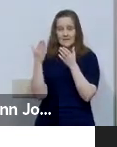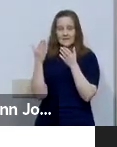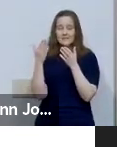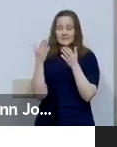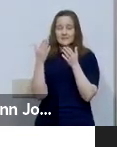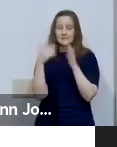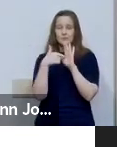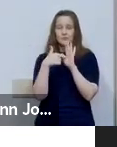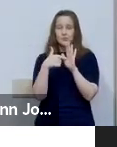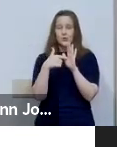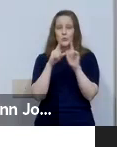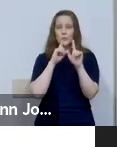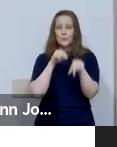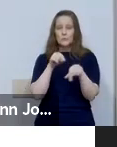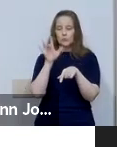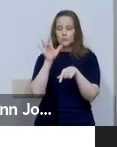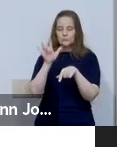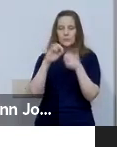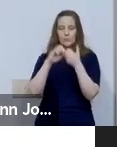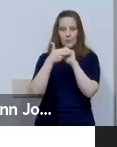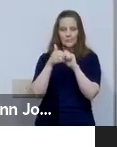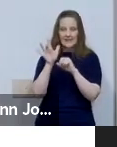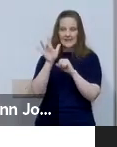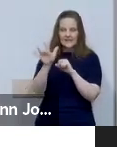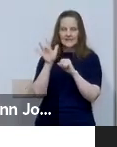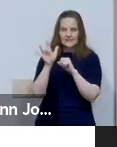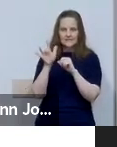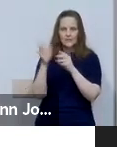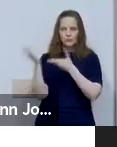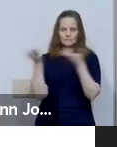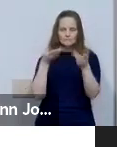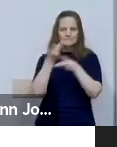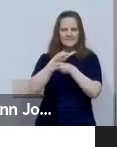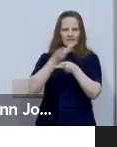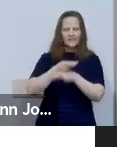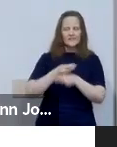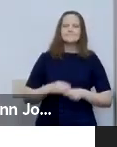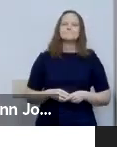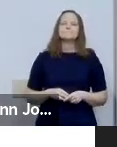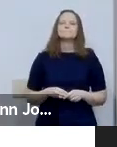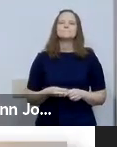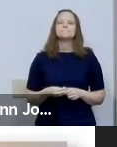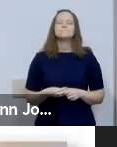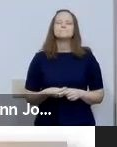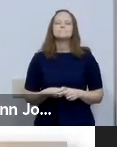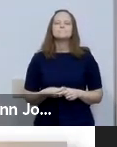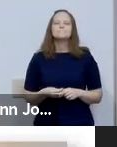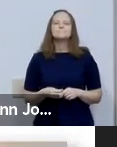replenish, report a problem, click that button and we'll get you taken care of. Next slide.